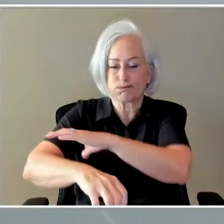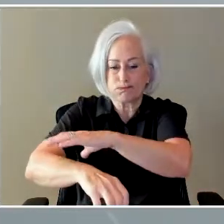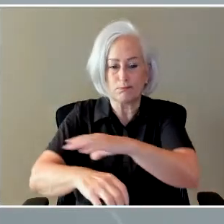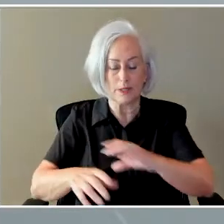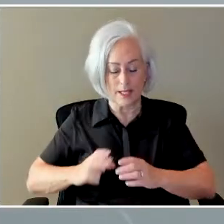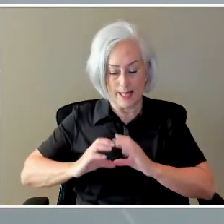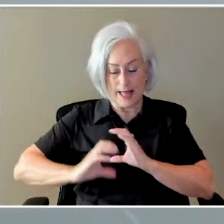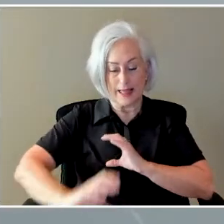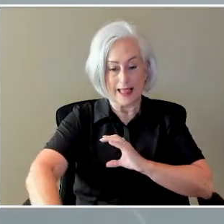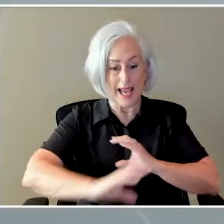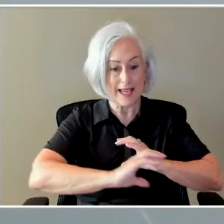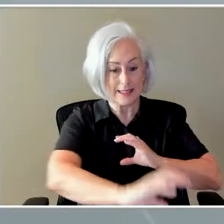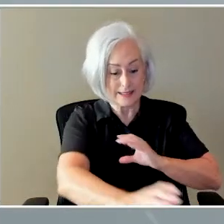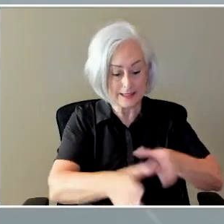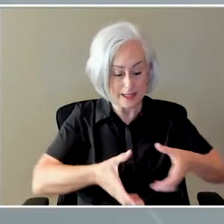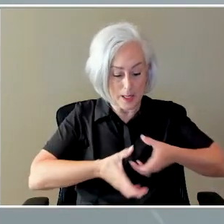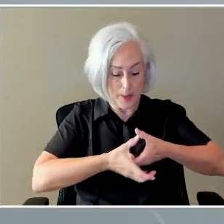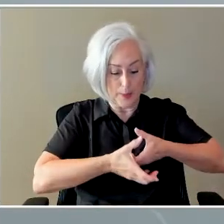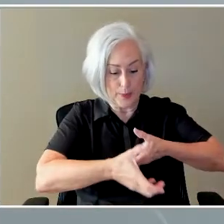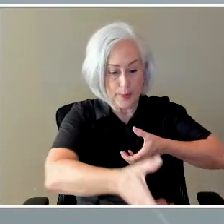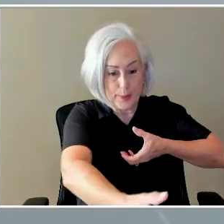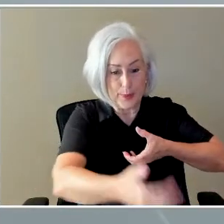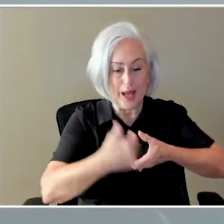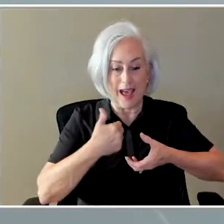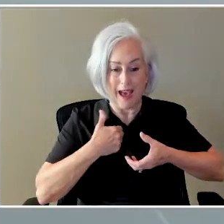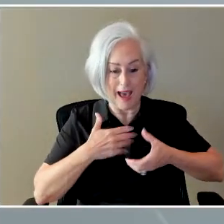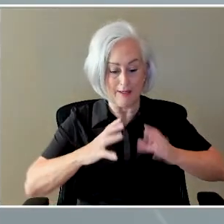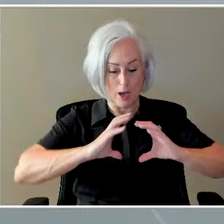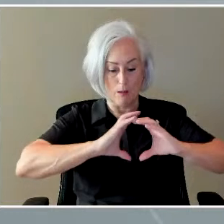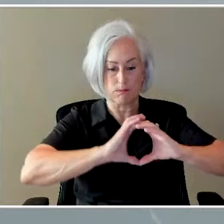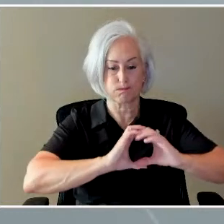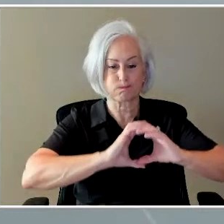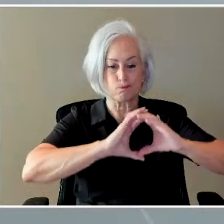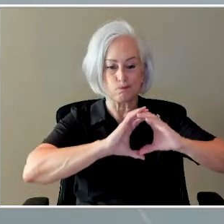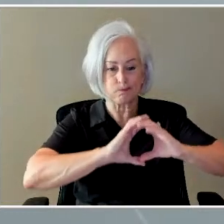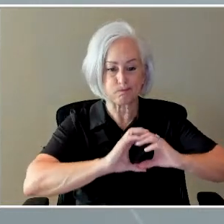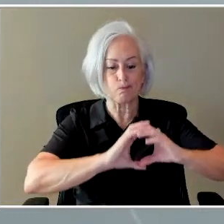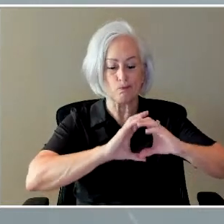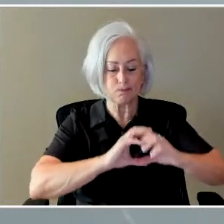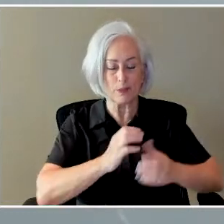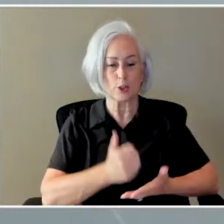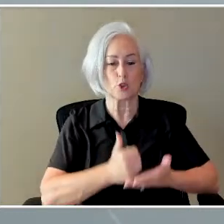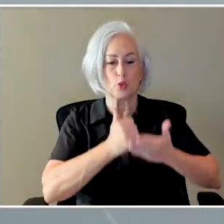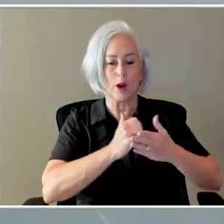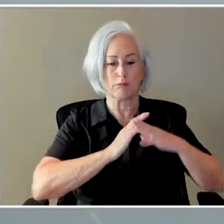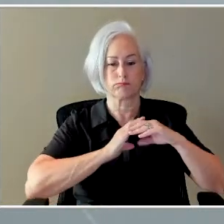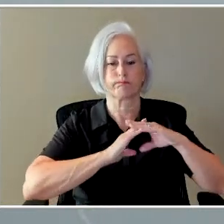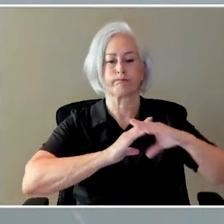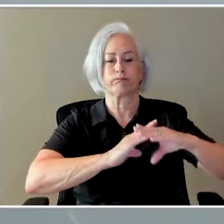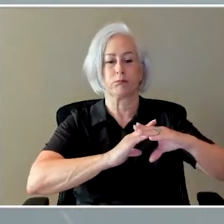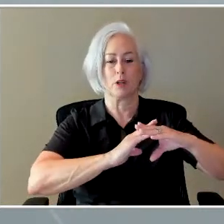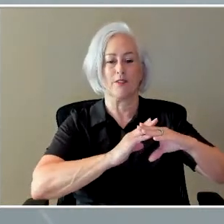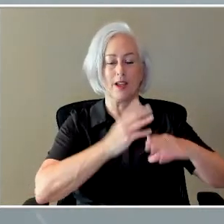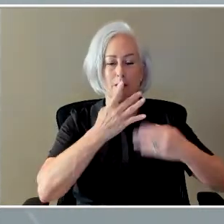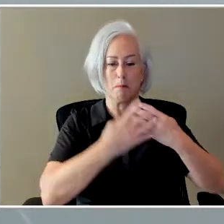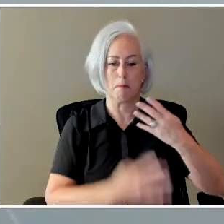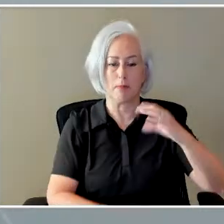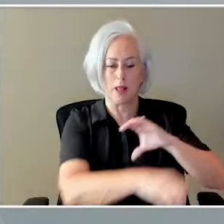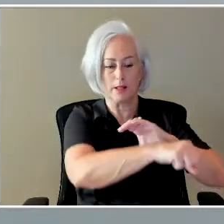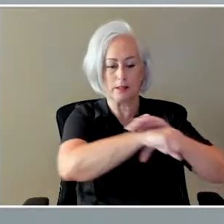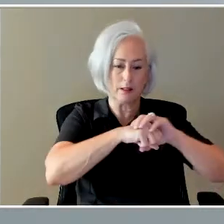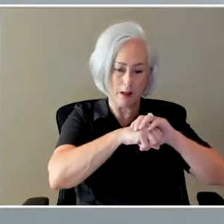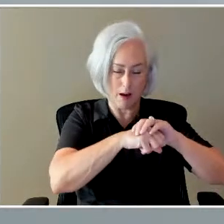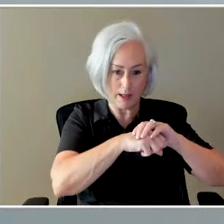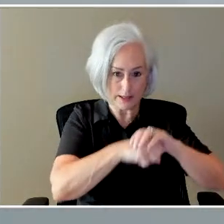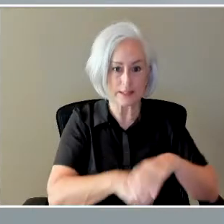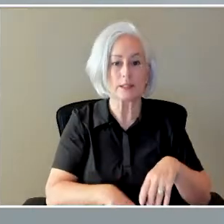on his feet just to prevent any wounds on the feet. And obviously you can see the ventilator on the right side, and then he's got his pole to technically his left